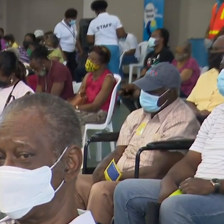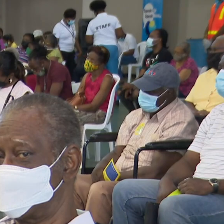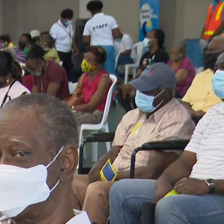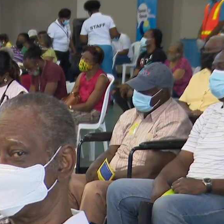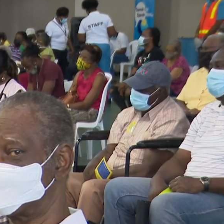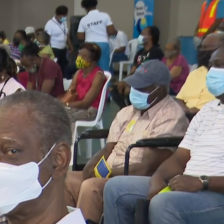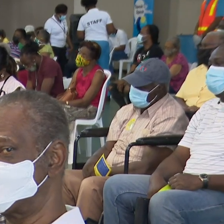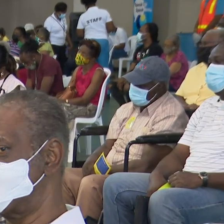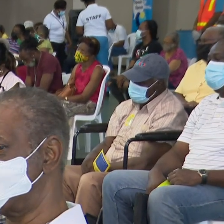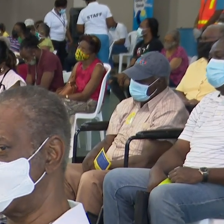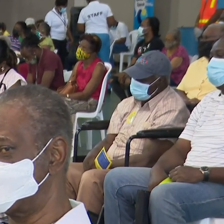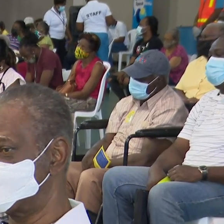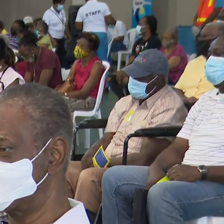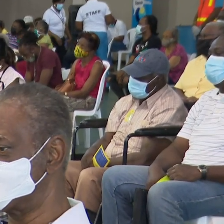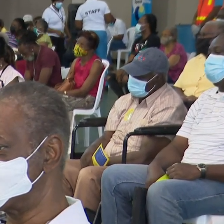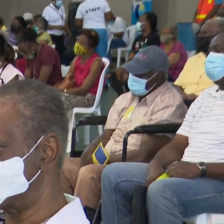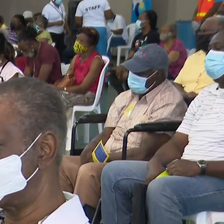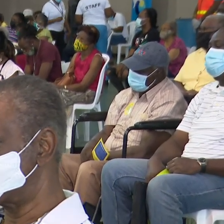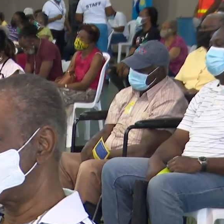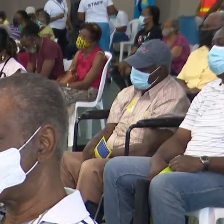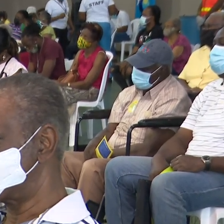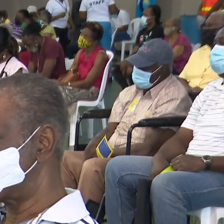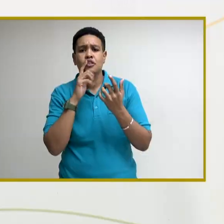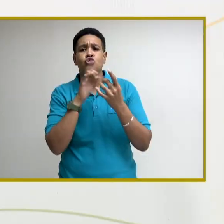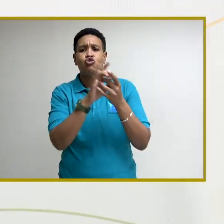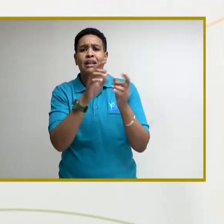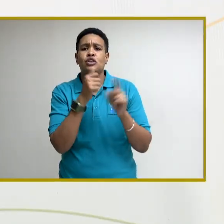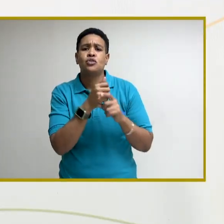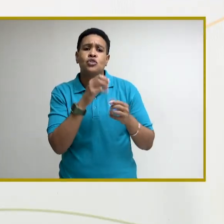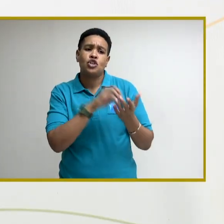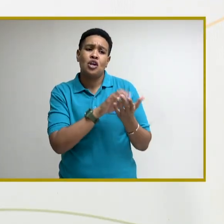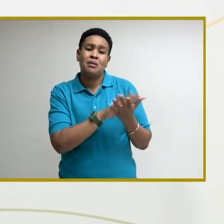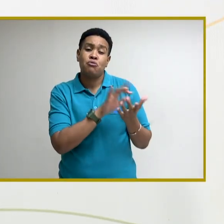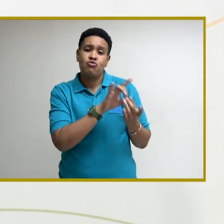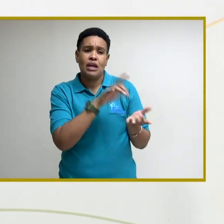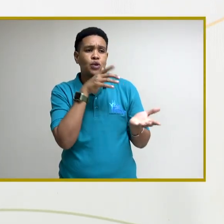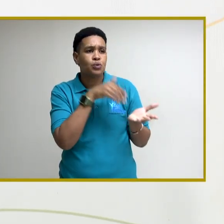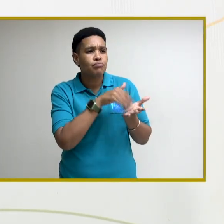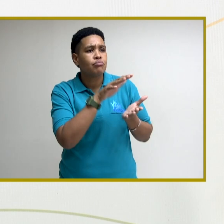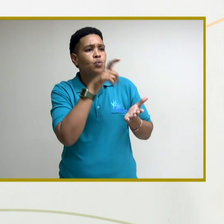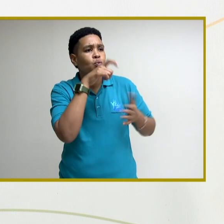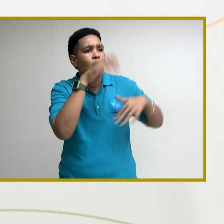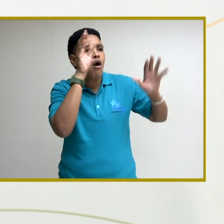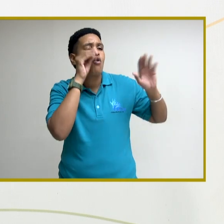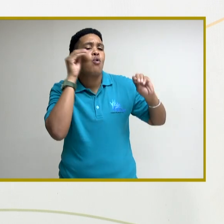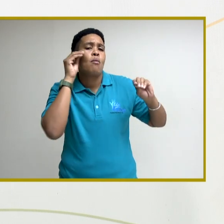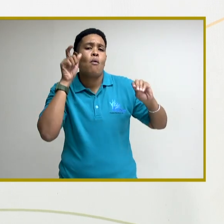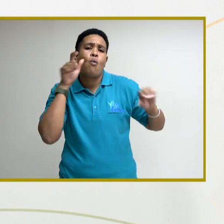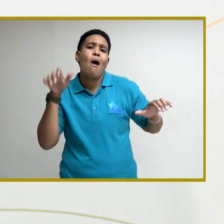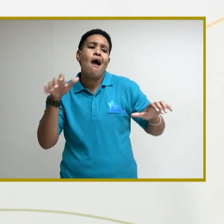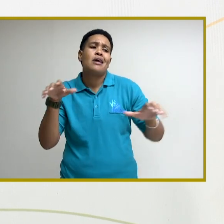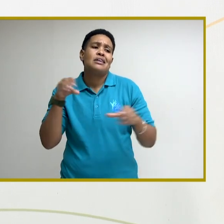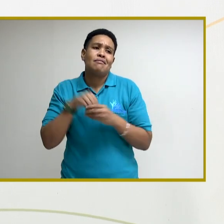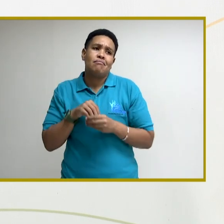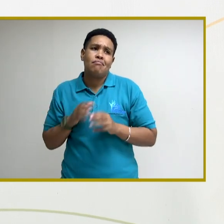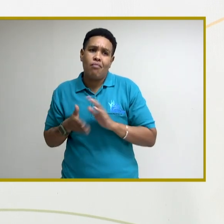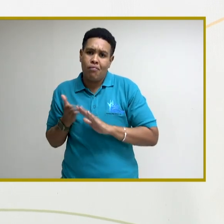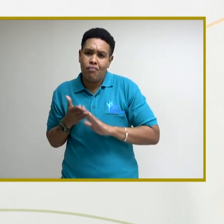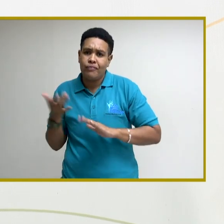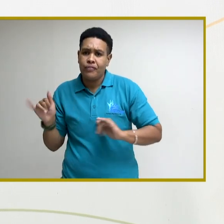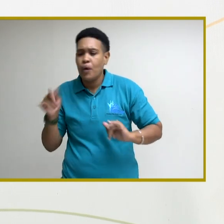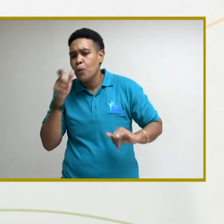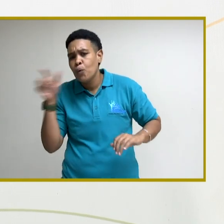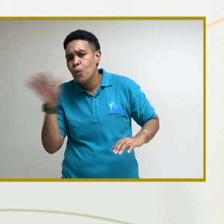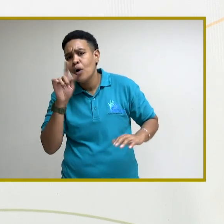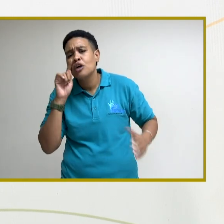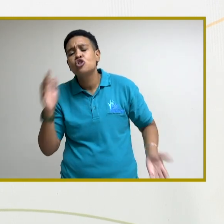steps. Meanwhile, Chief Medical Officer in the Health Ministry, Dr. Jaqueline Bissasor-Mckenzie, says the daily COVID-19